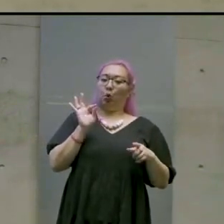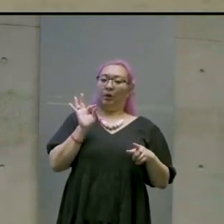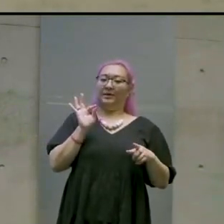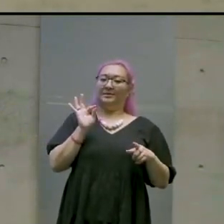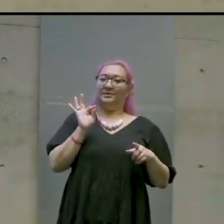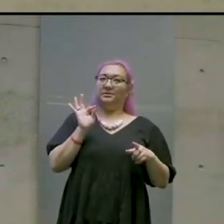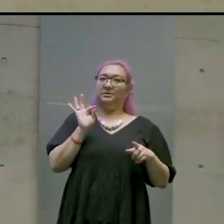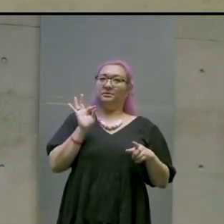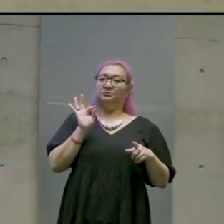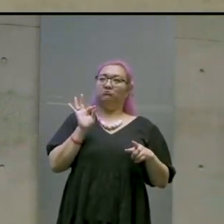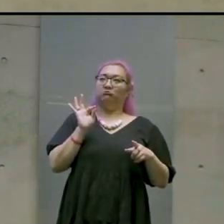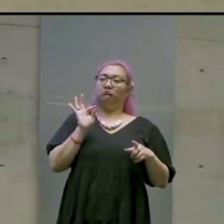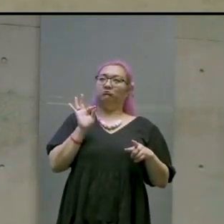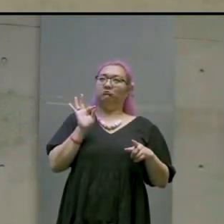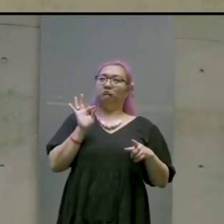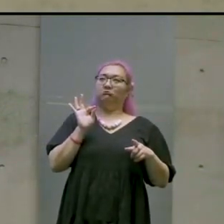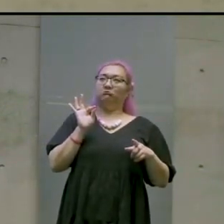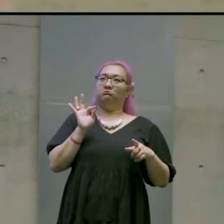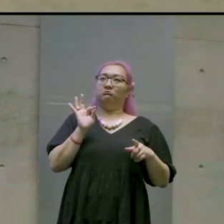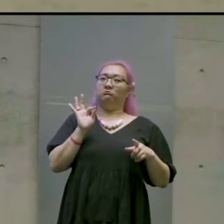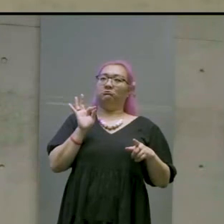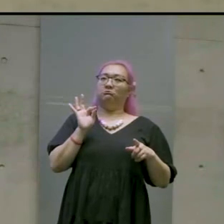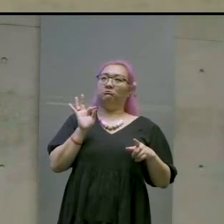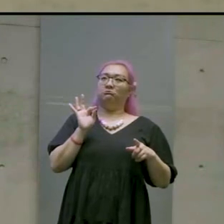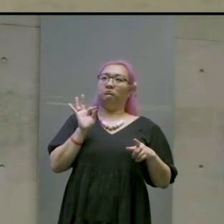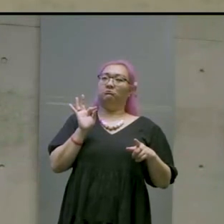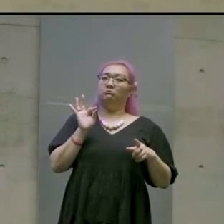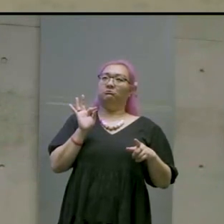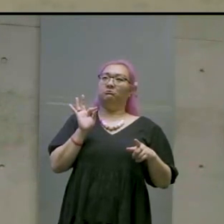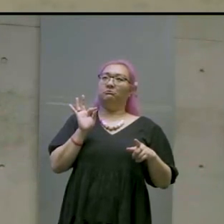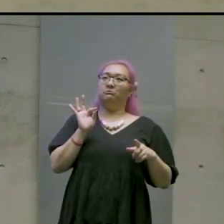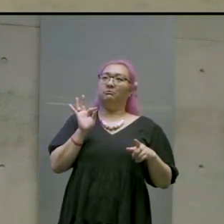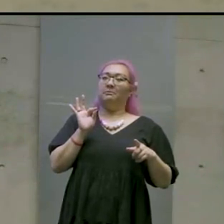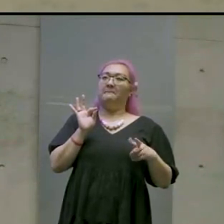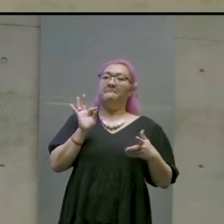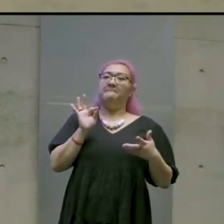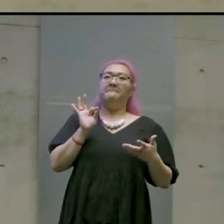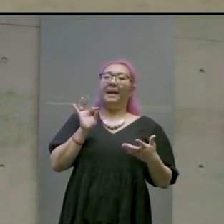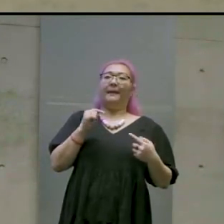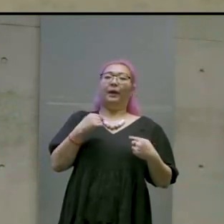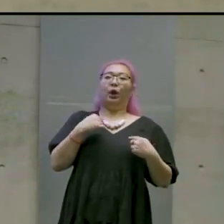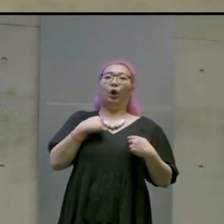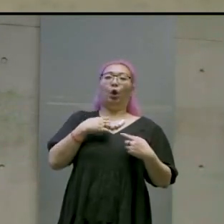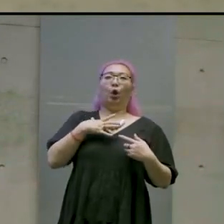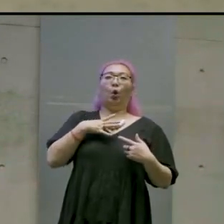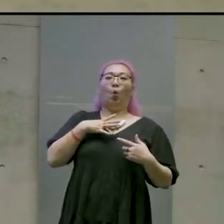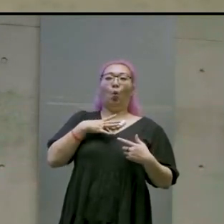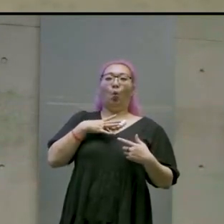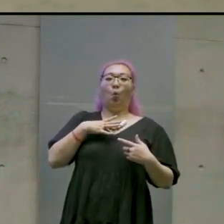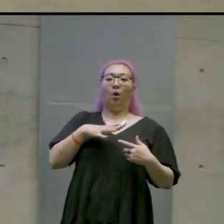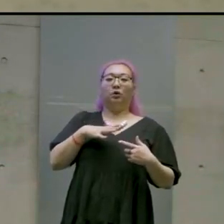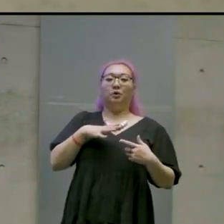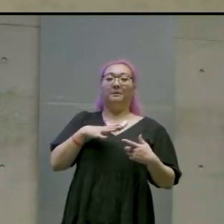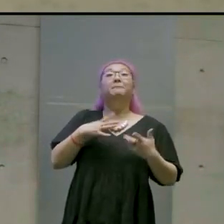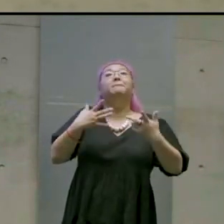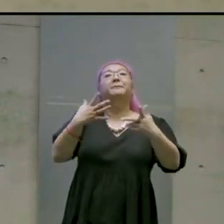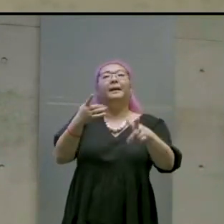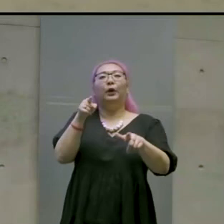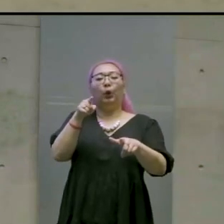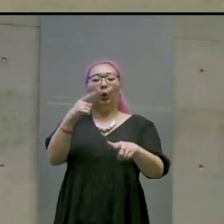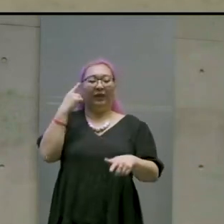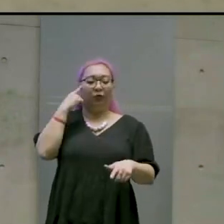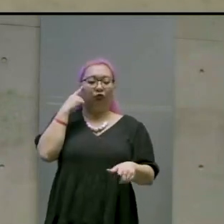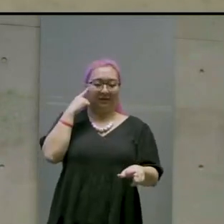character, and you've made that decision, and you haven't saved that character. Like literally that was what the choice was about. I think where